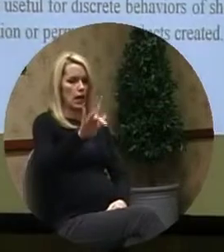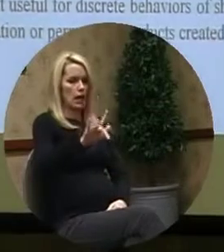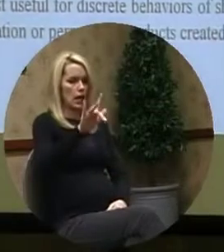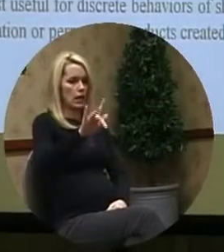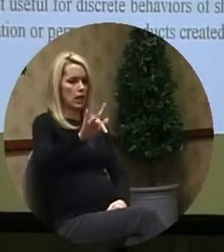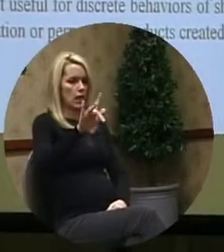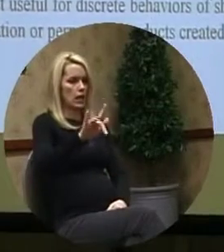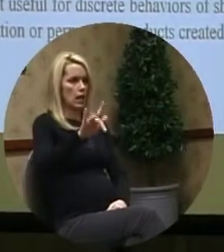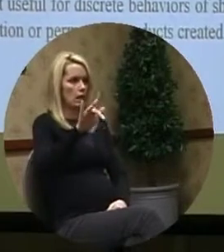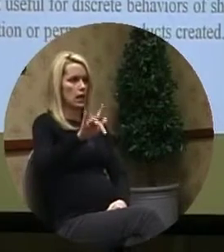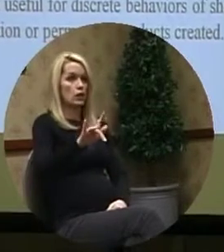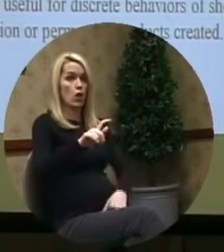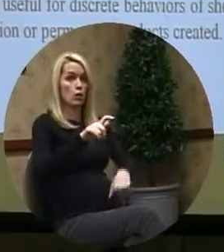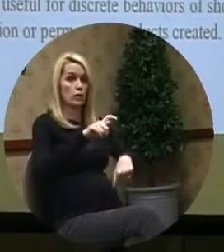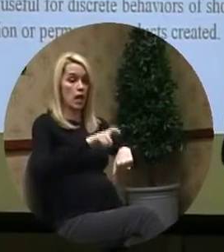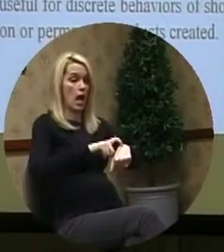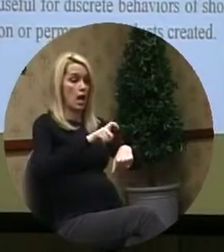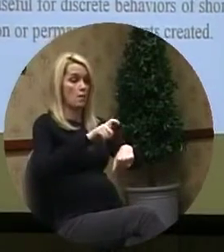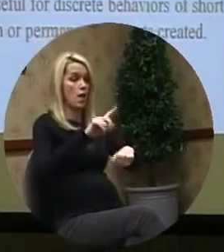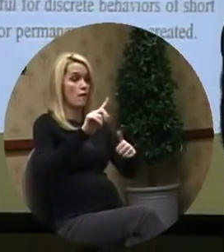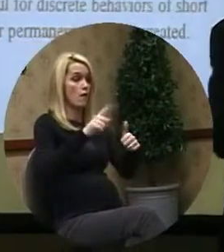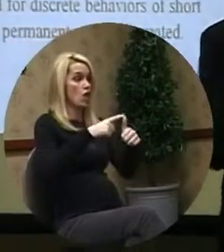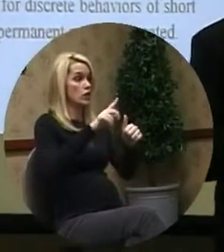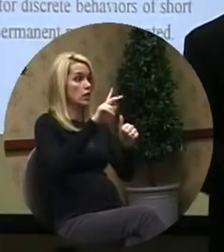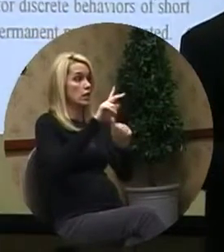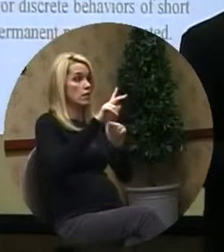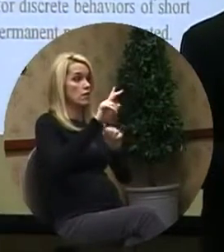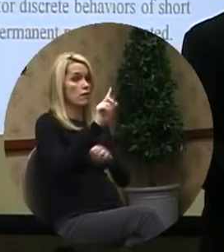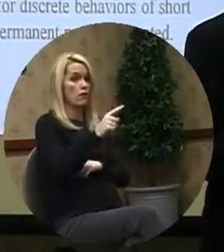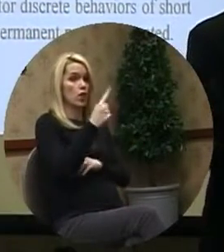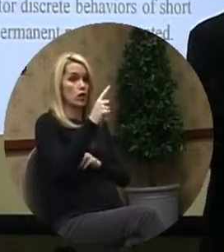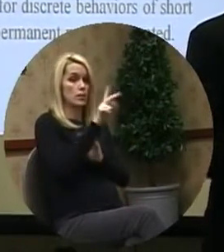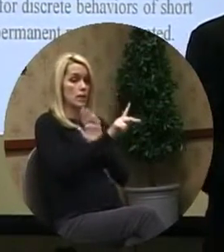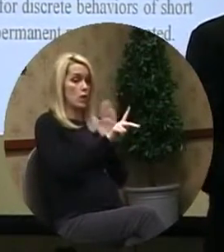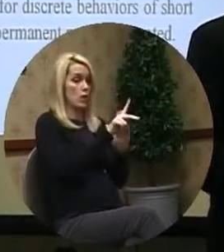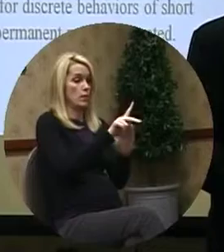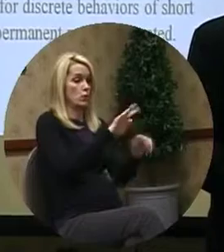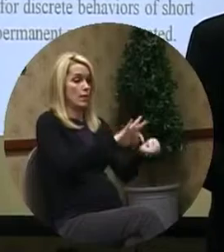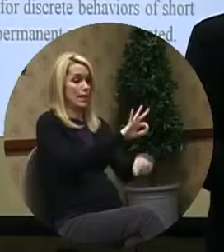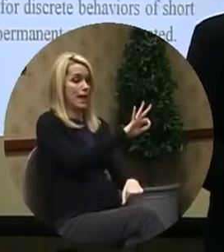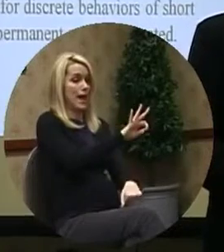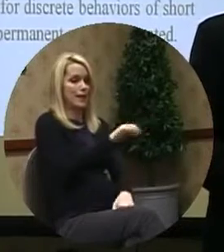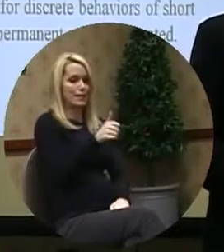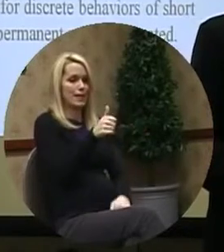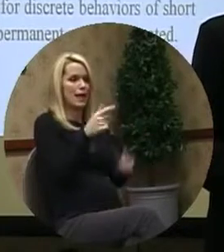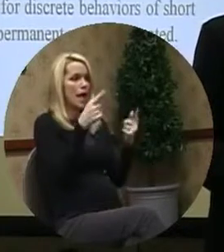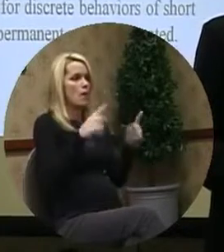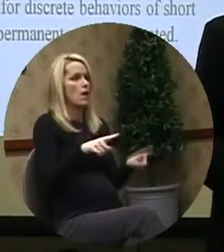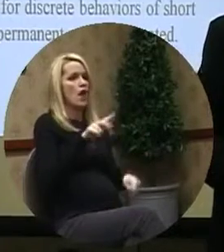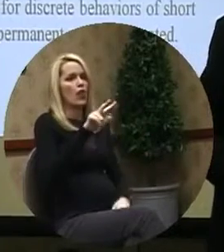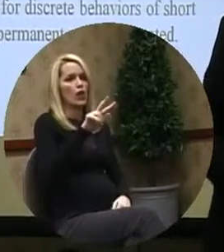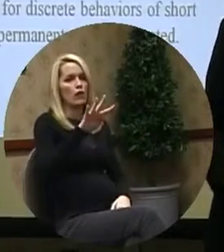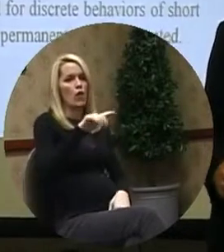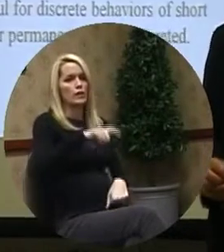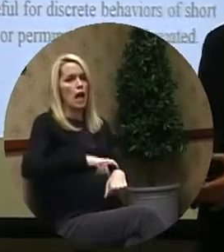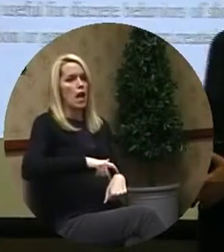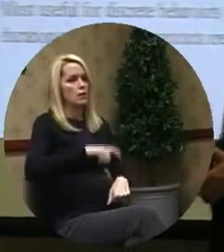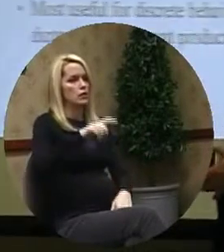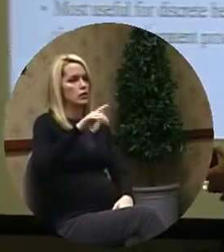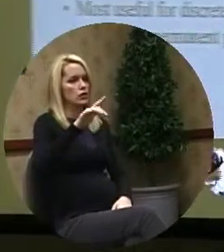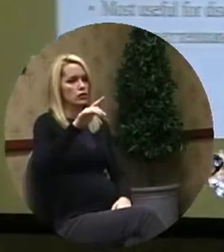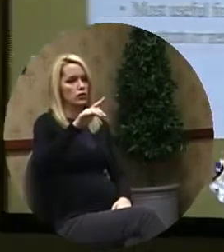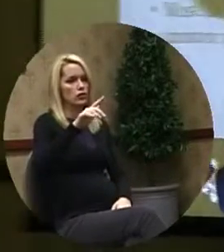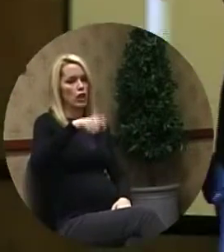say during first period, between 9 and 10, whatever it is, it happened 34 times. You're